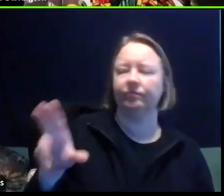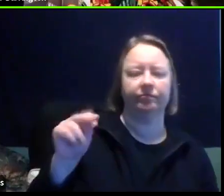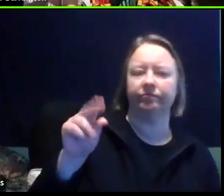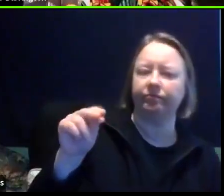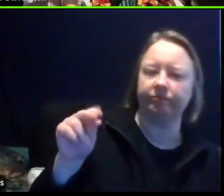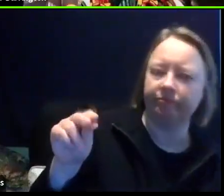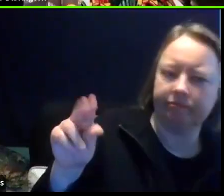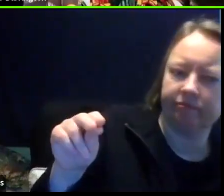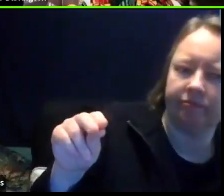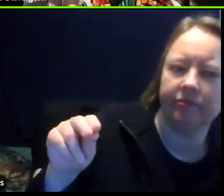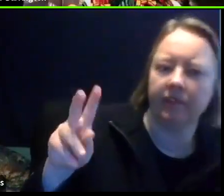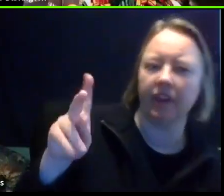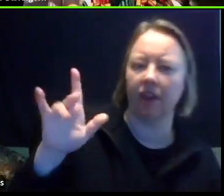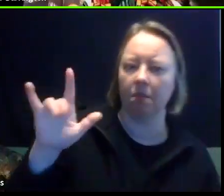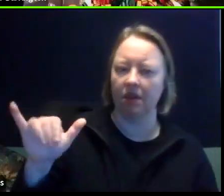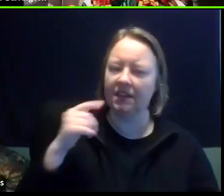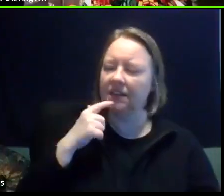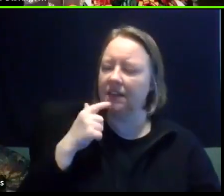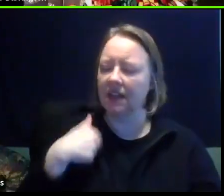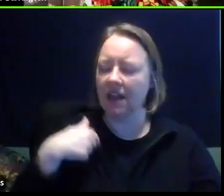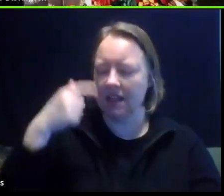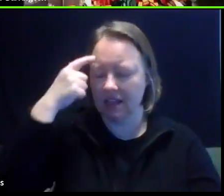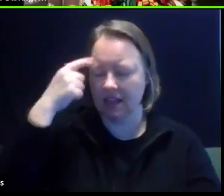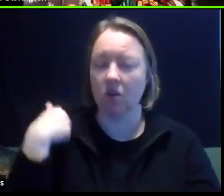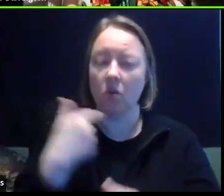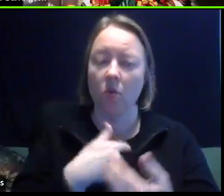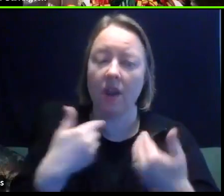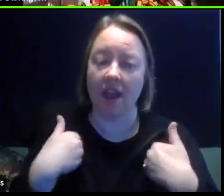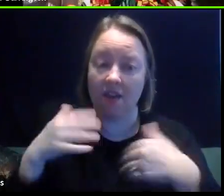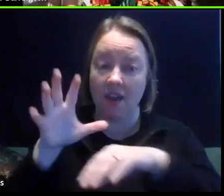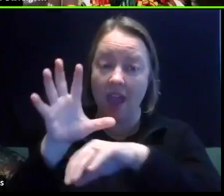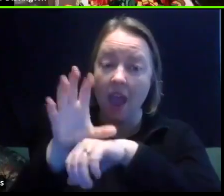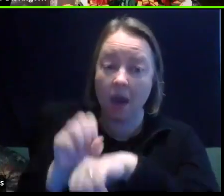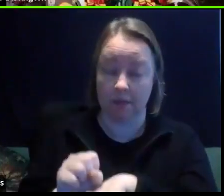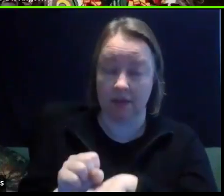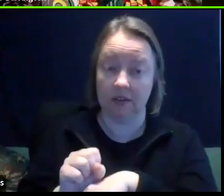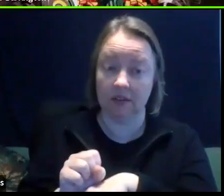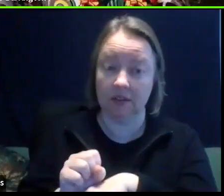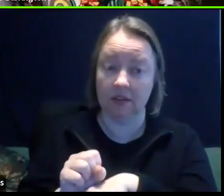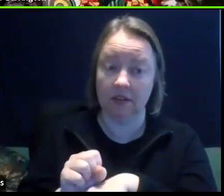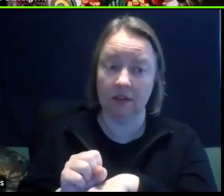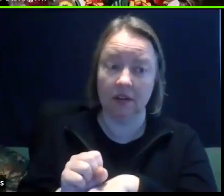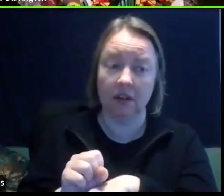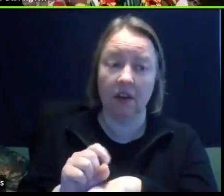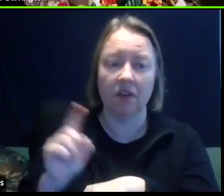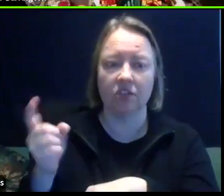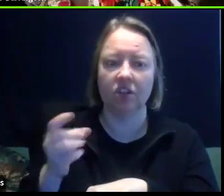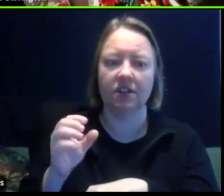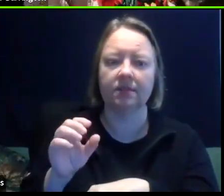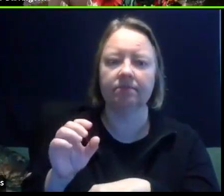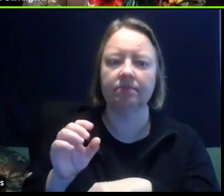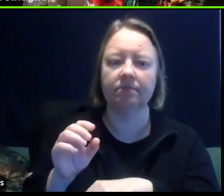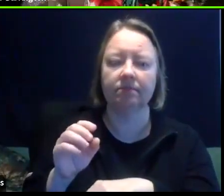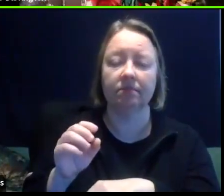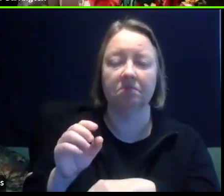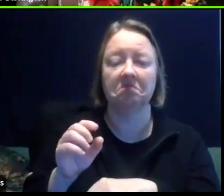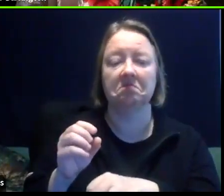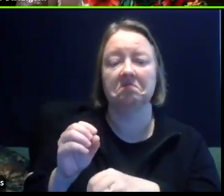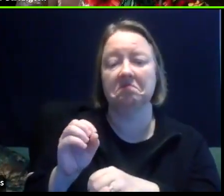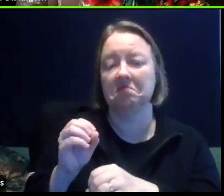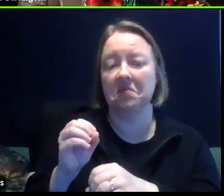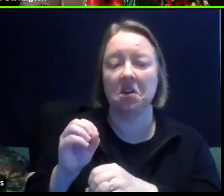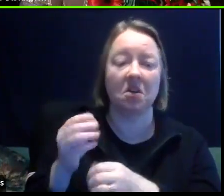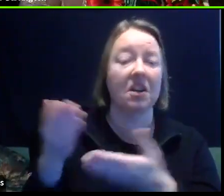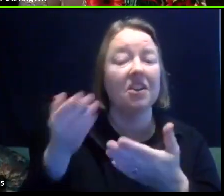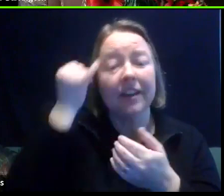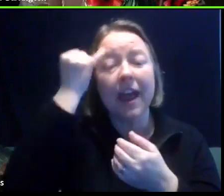Absolutely not. And I think that we have a habit of just throwing something at a problem instead of dealing with